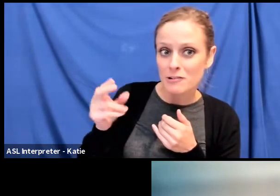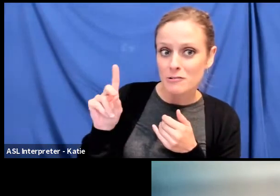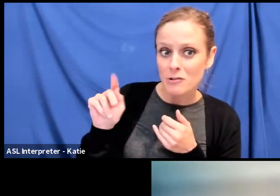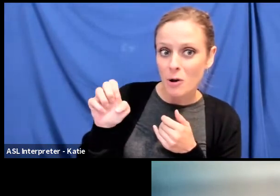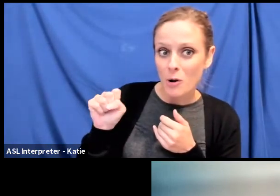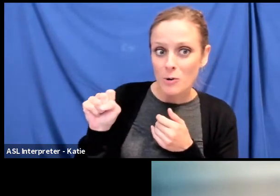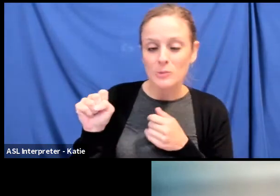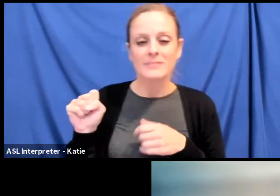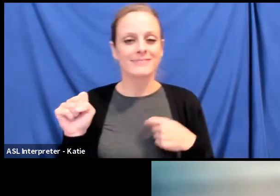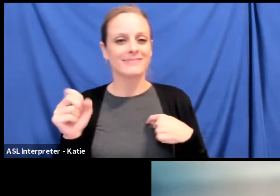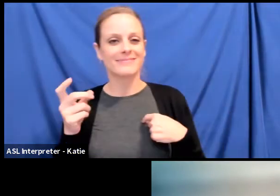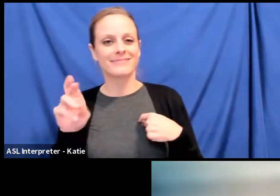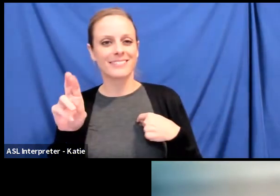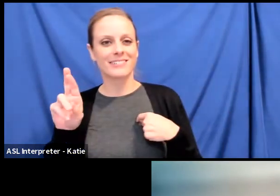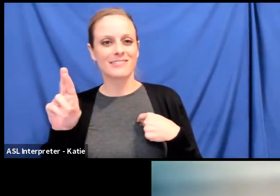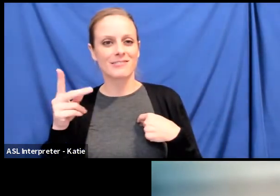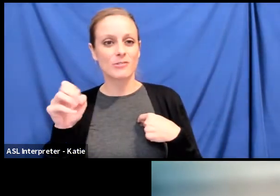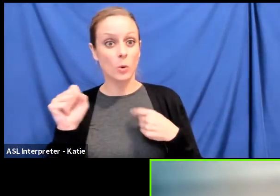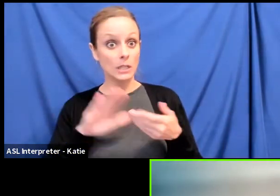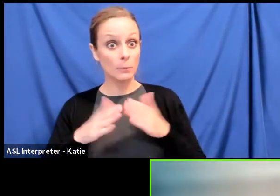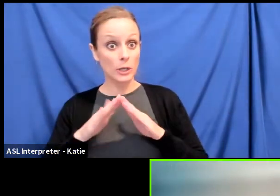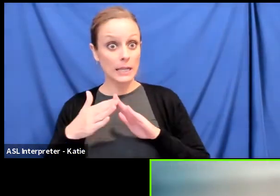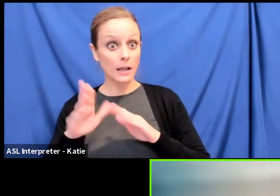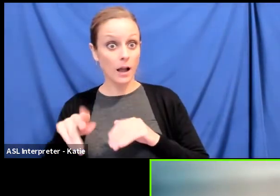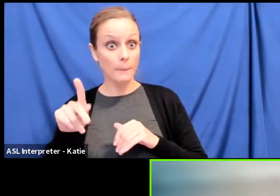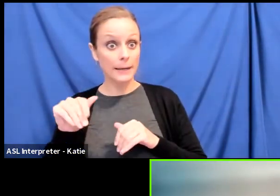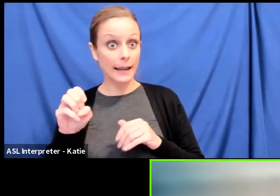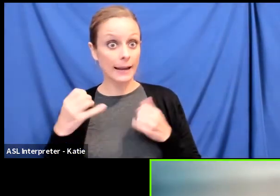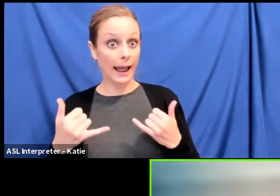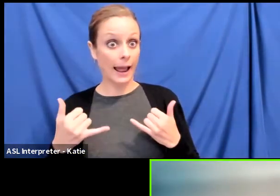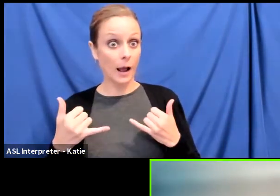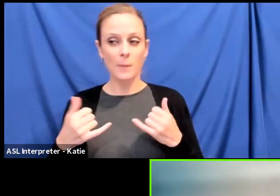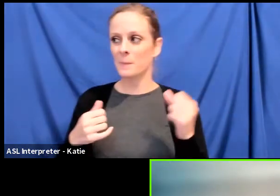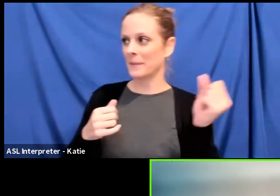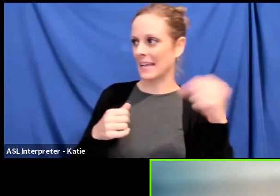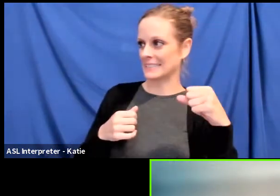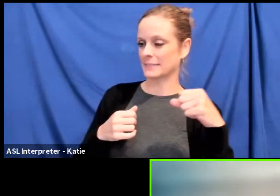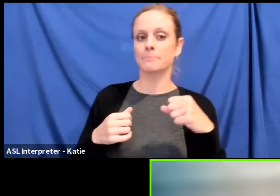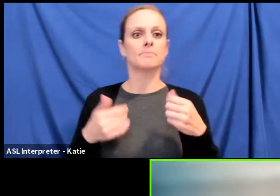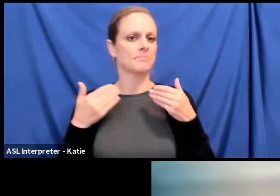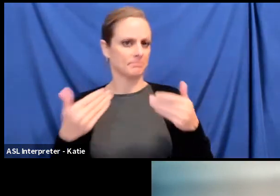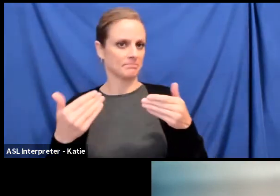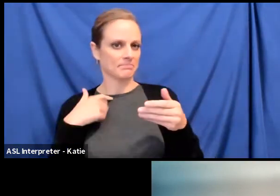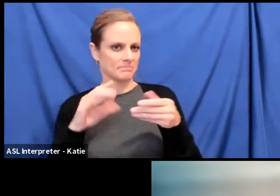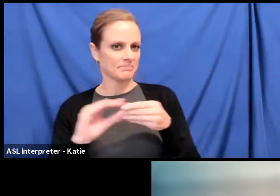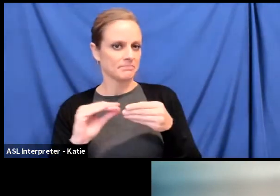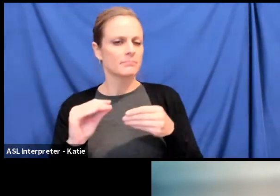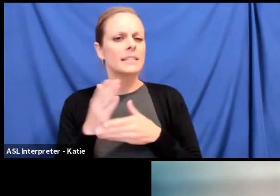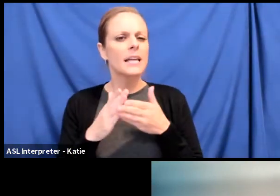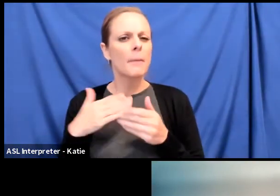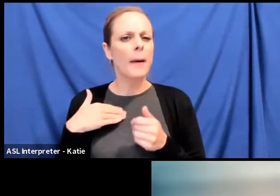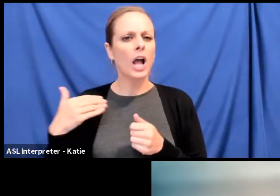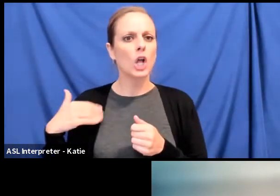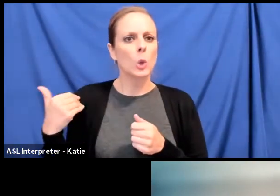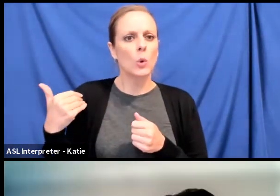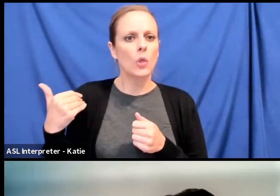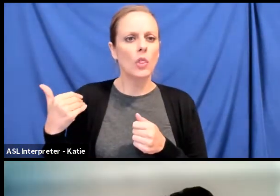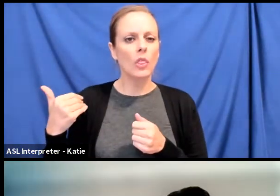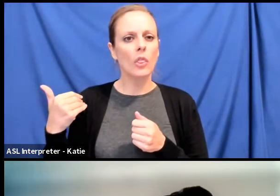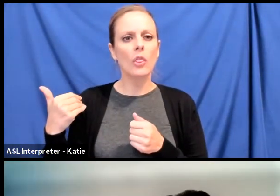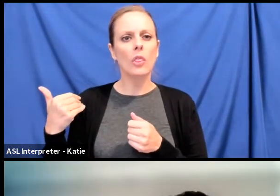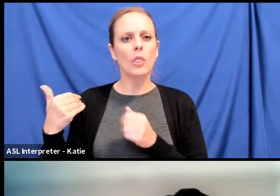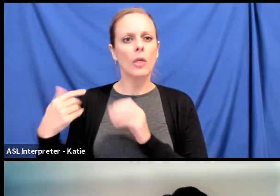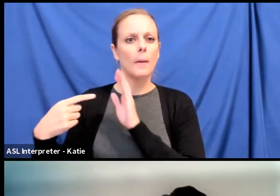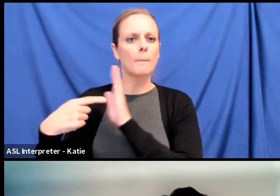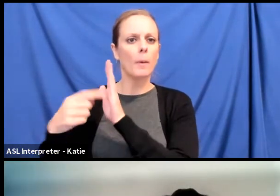Is it community update time? Yes. Okay. And I think some of my youth mobilizers are